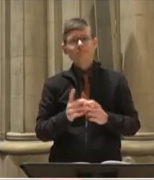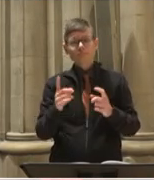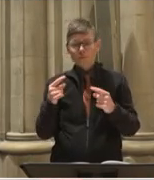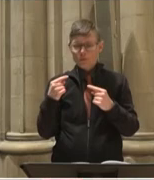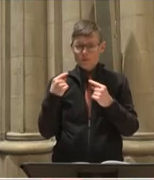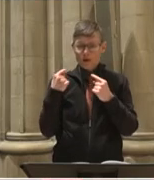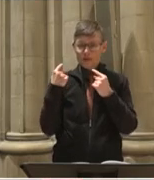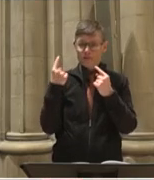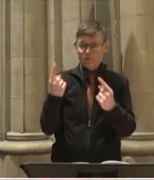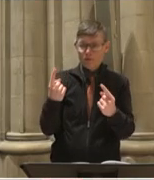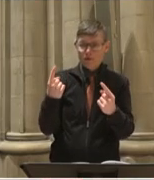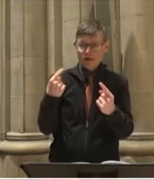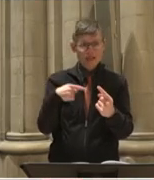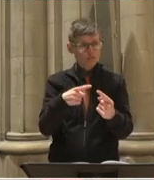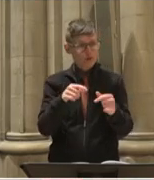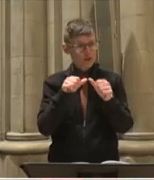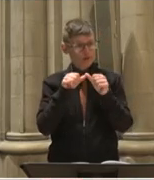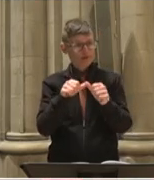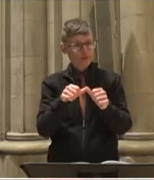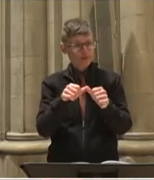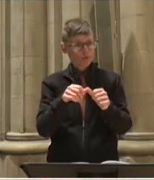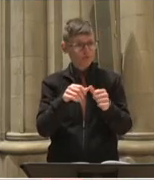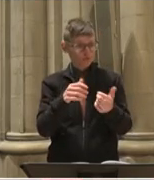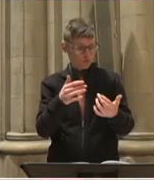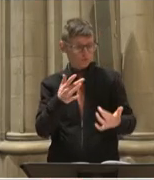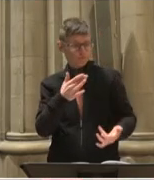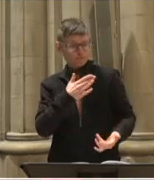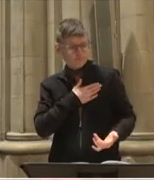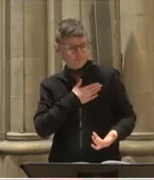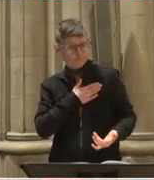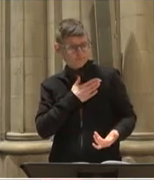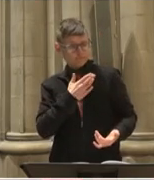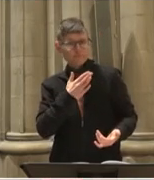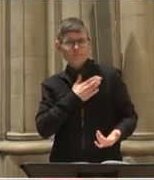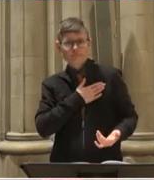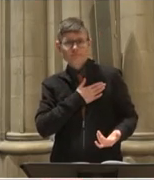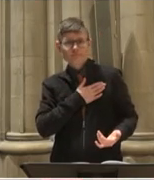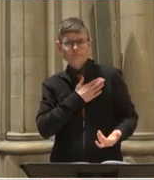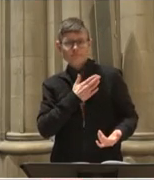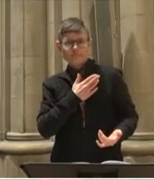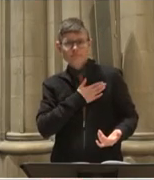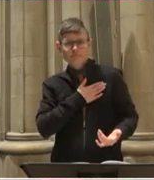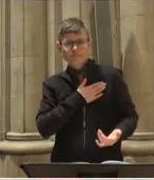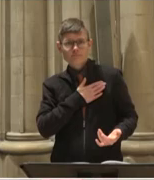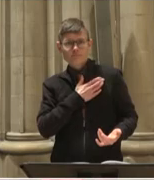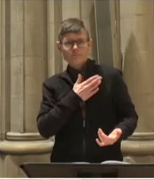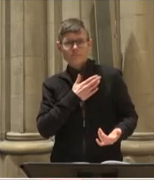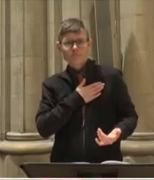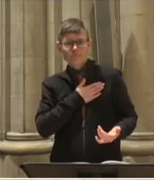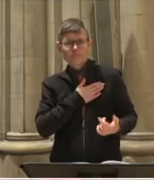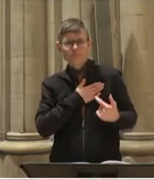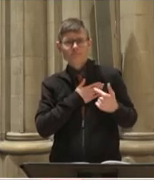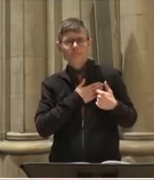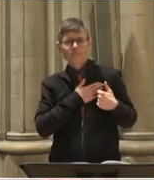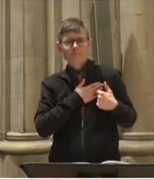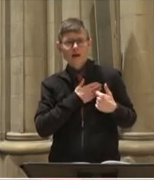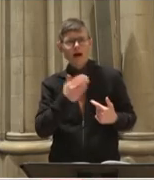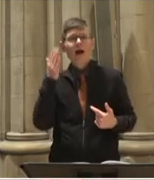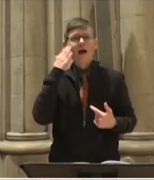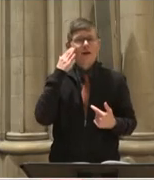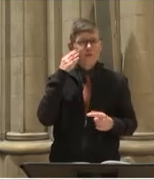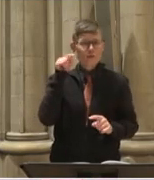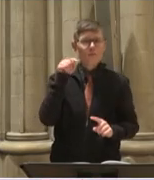as long as we each have a beating heart, then this I know to be